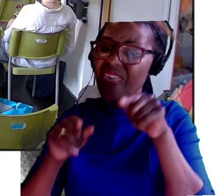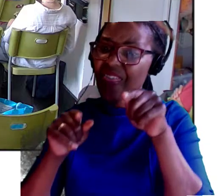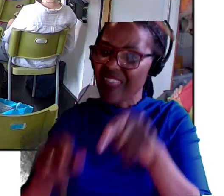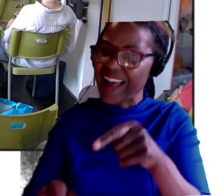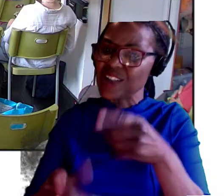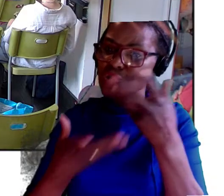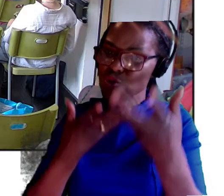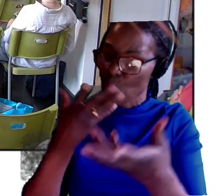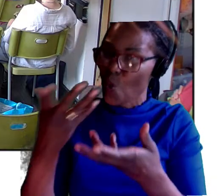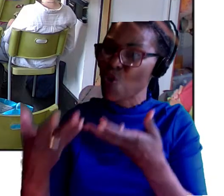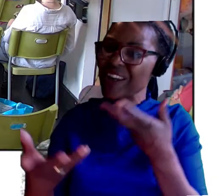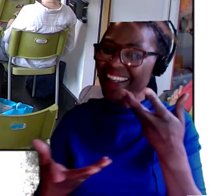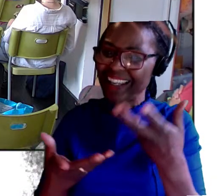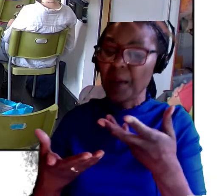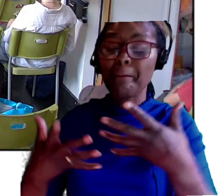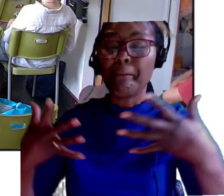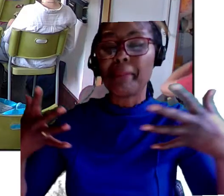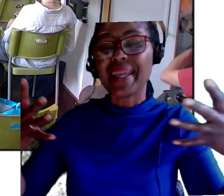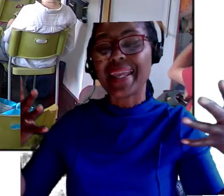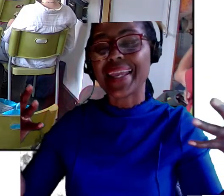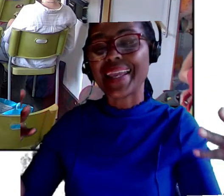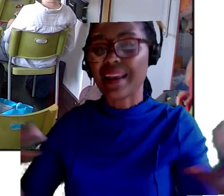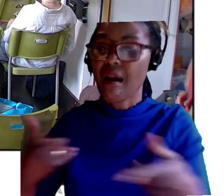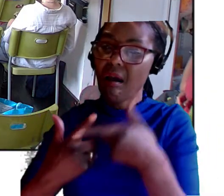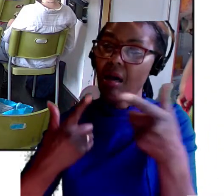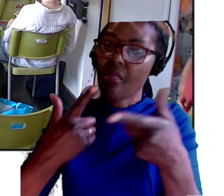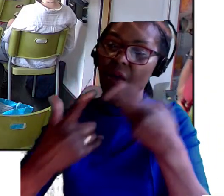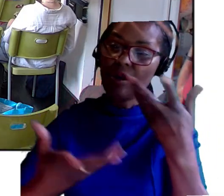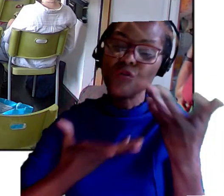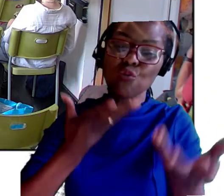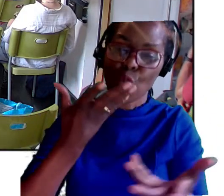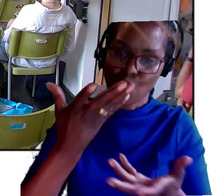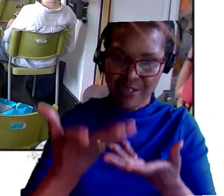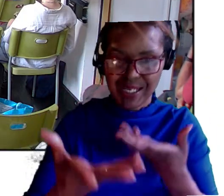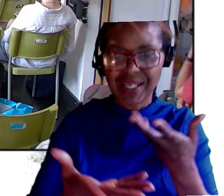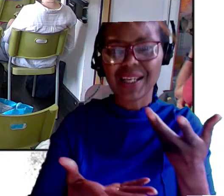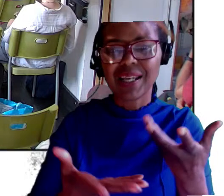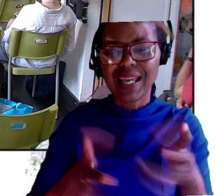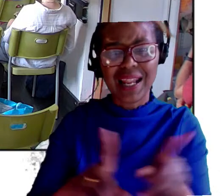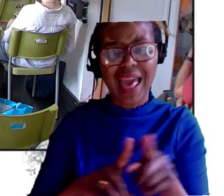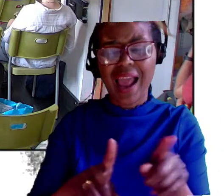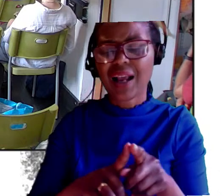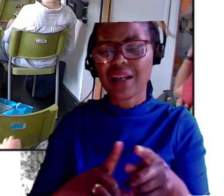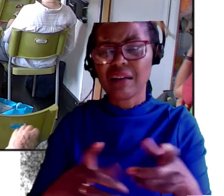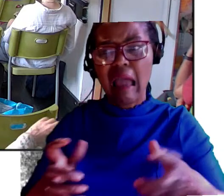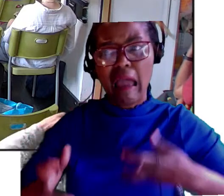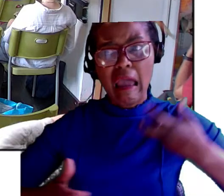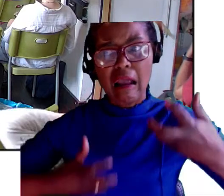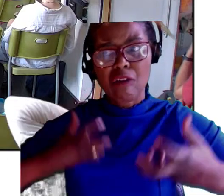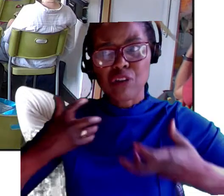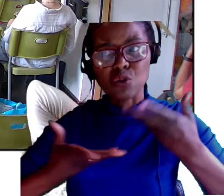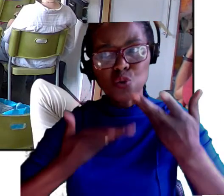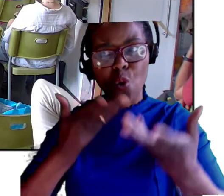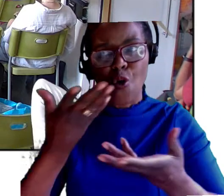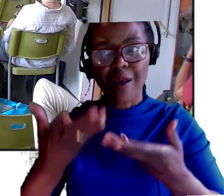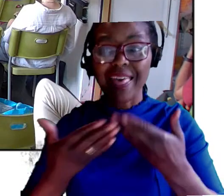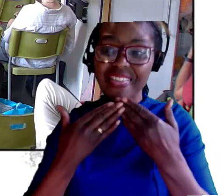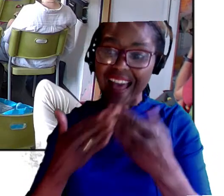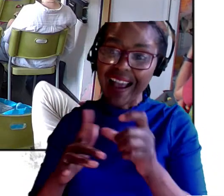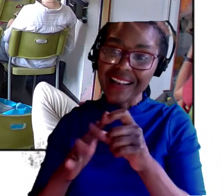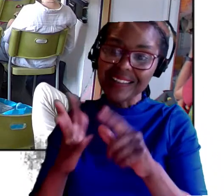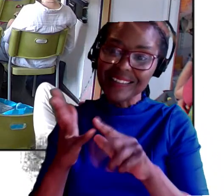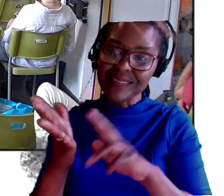itself. That it would be something that would kind of like be, it sounds to me like an angry story as well. So thanks, Duncan. I'll start working on that straight